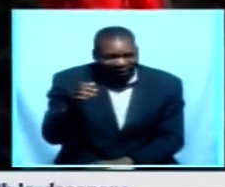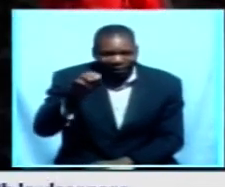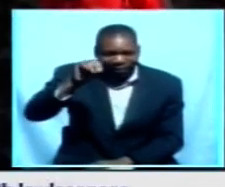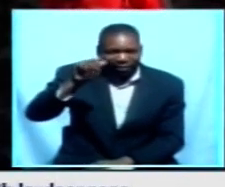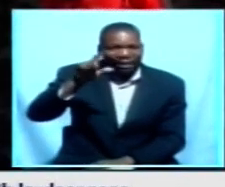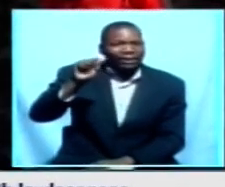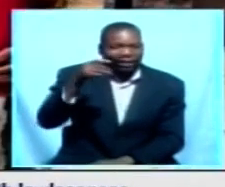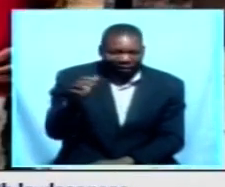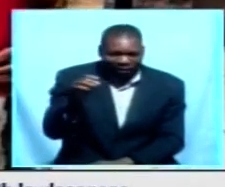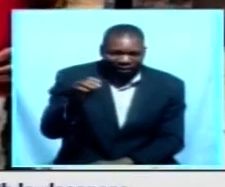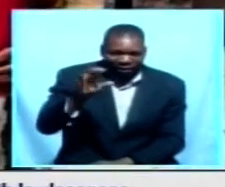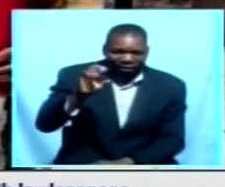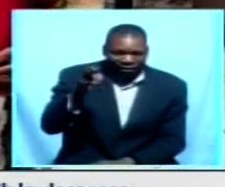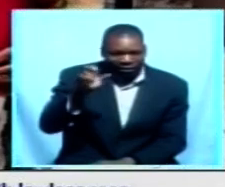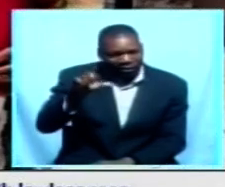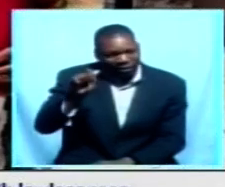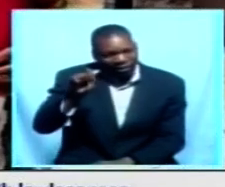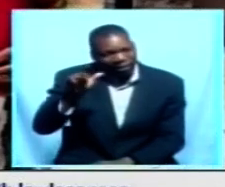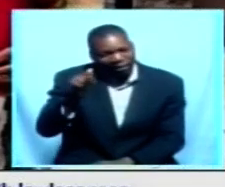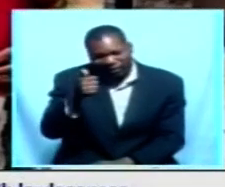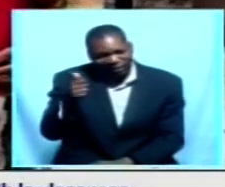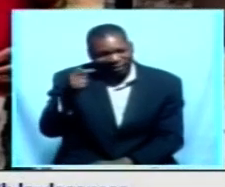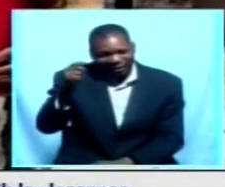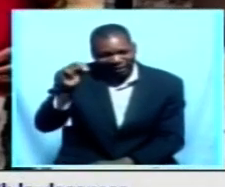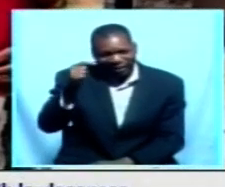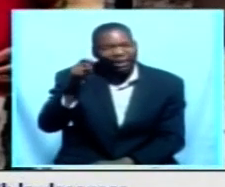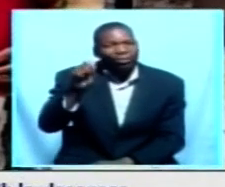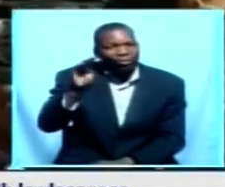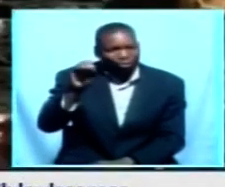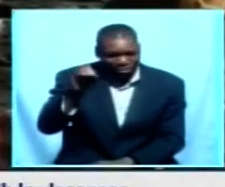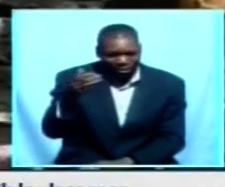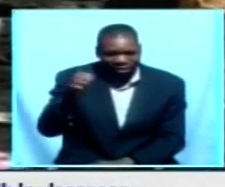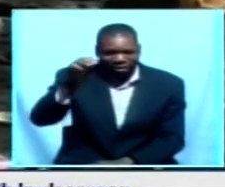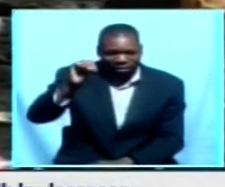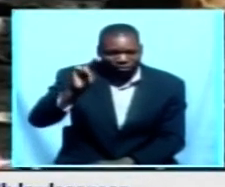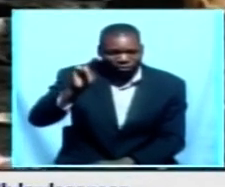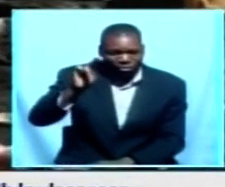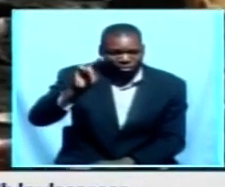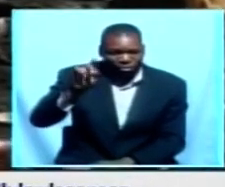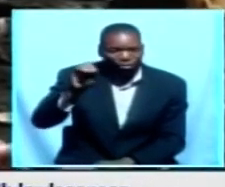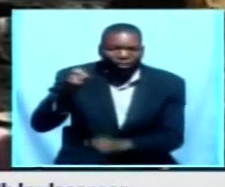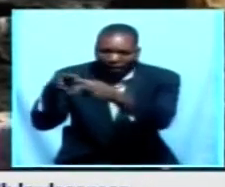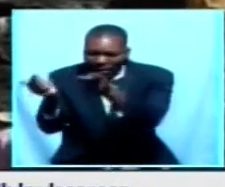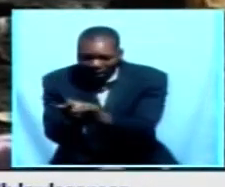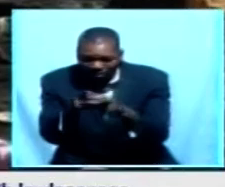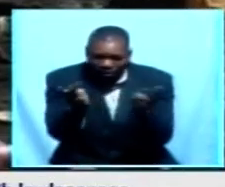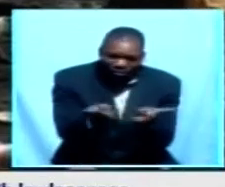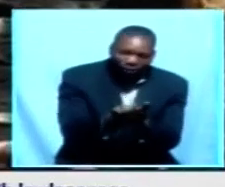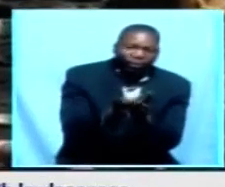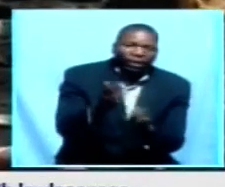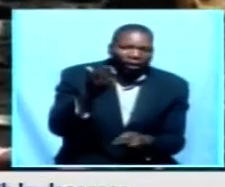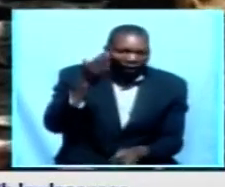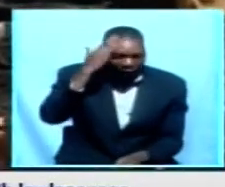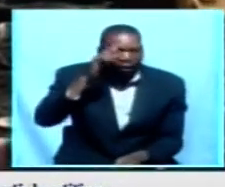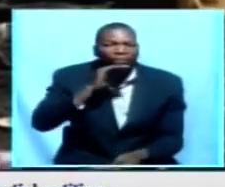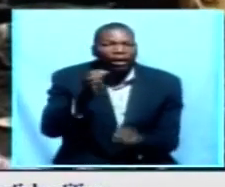from Mungavu, they came from Mbuzu. So those are the ones who came first. So we are appealing to all headmen, we are appealing to the community, we